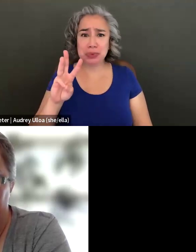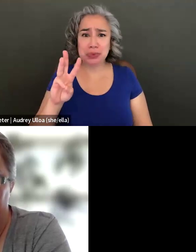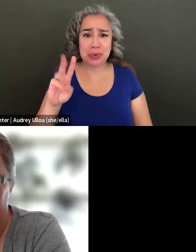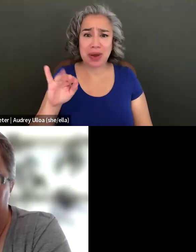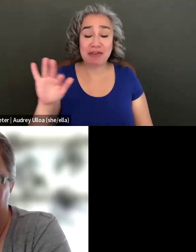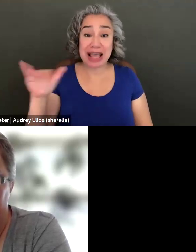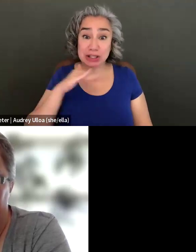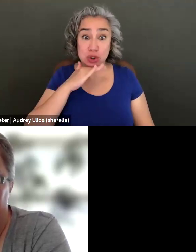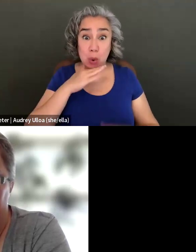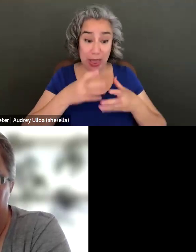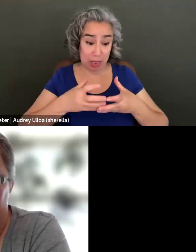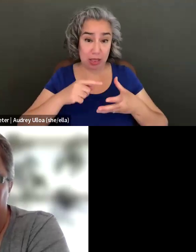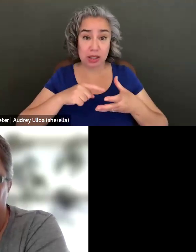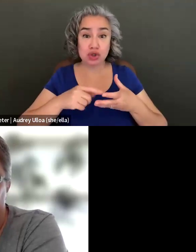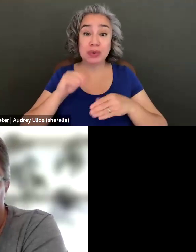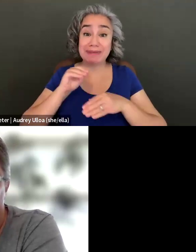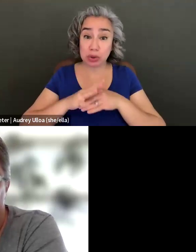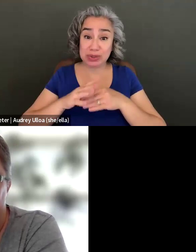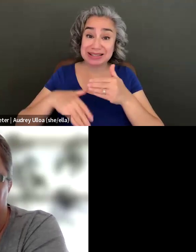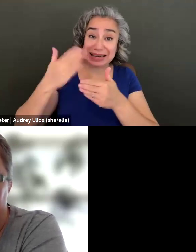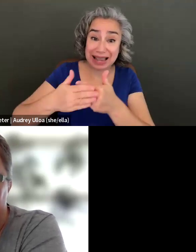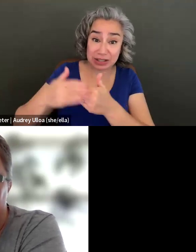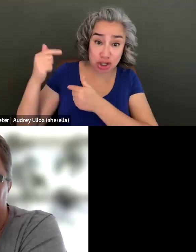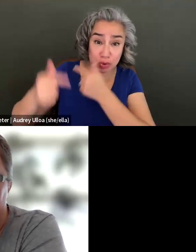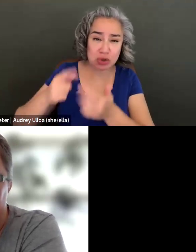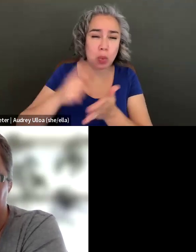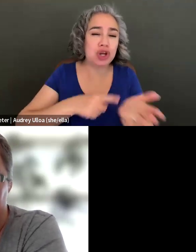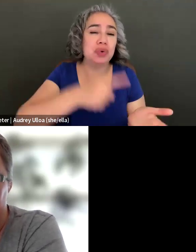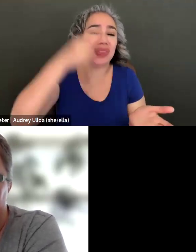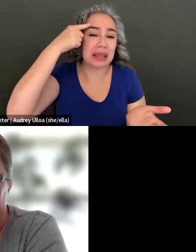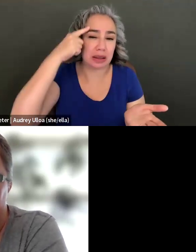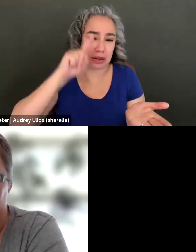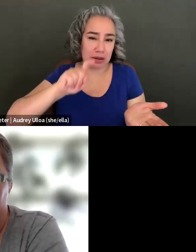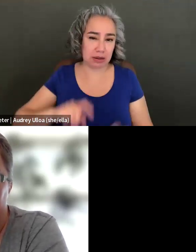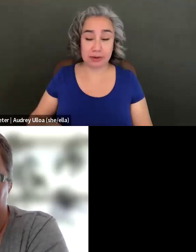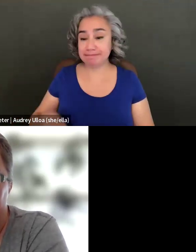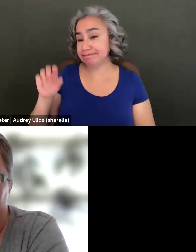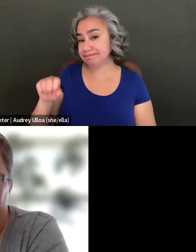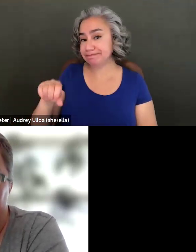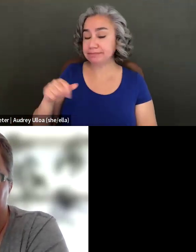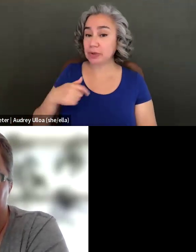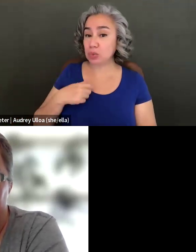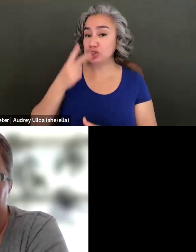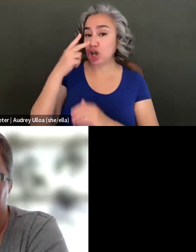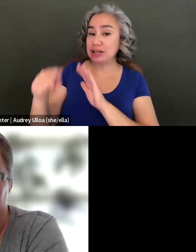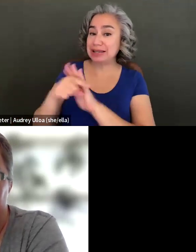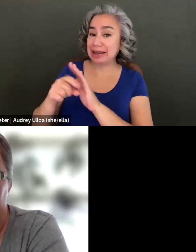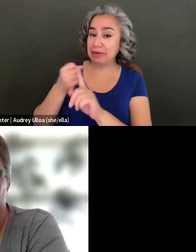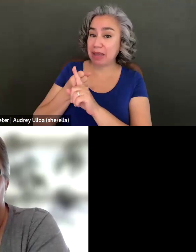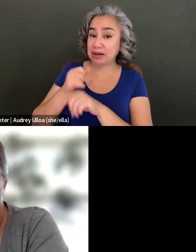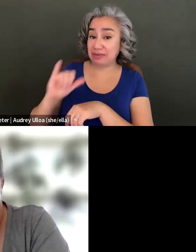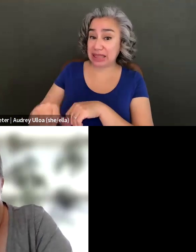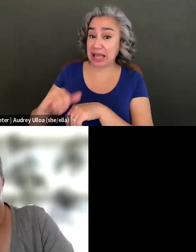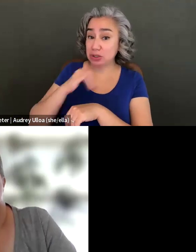soil to influence the next generation? Yeah, so interestingly, we actually saw a negative impact of this conditioned